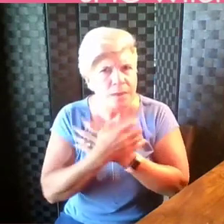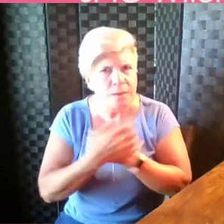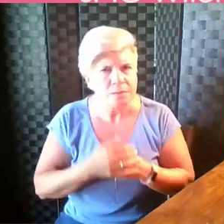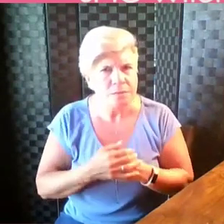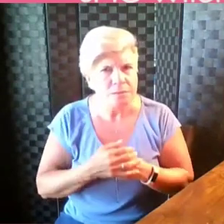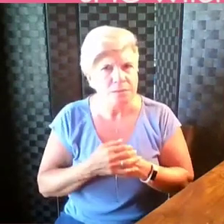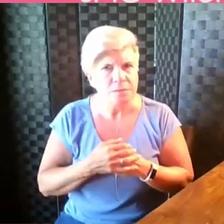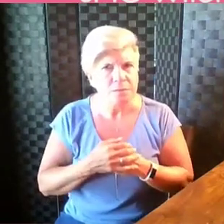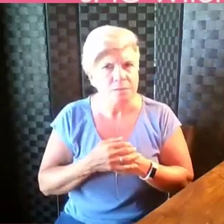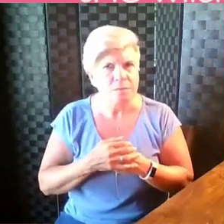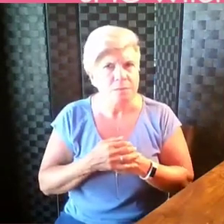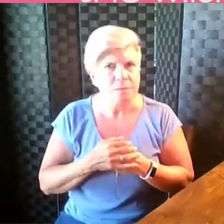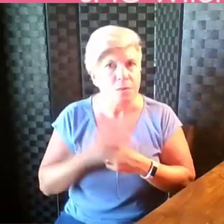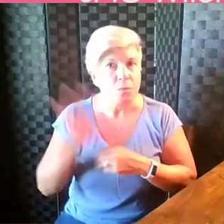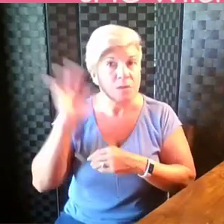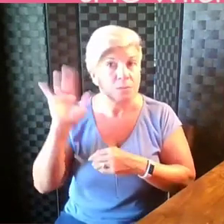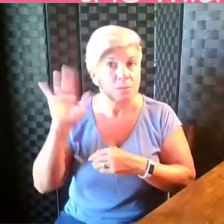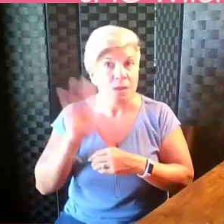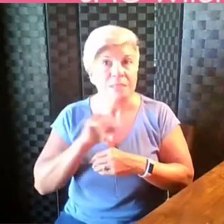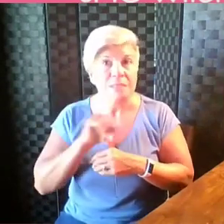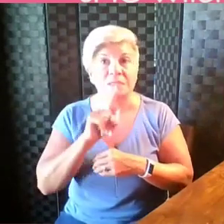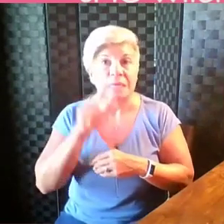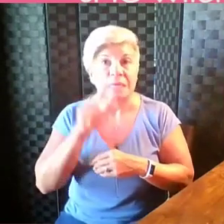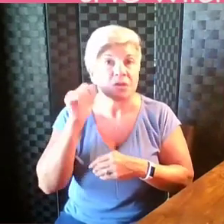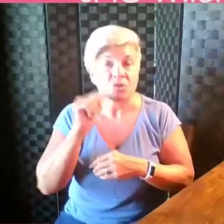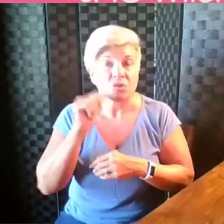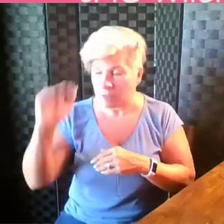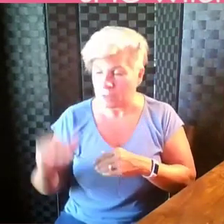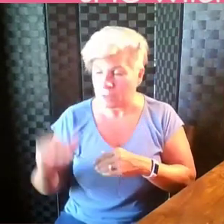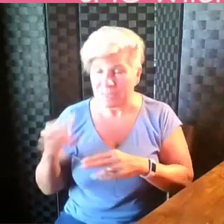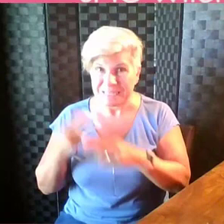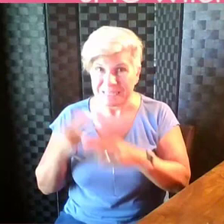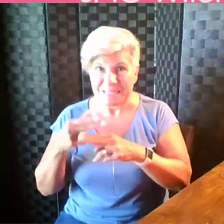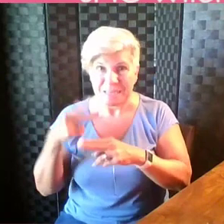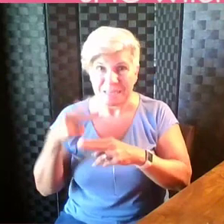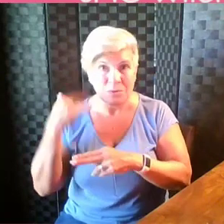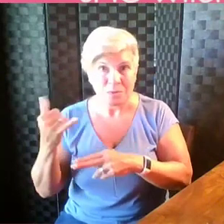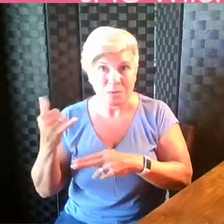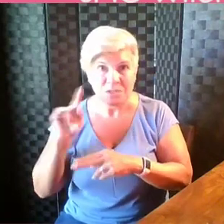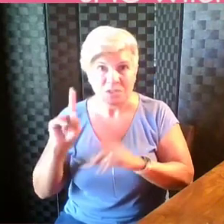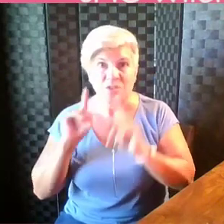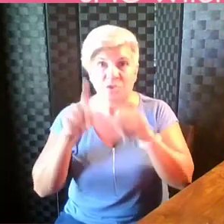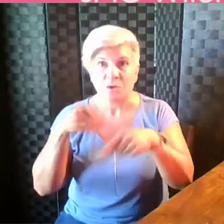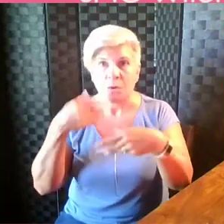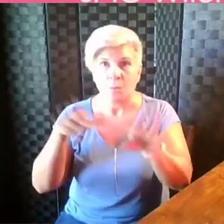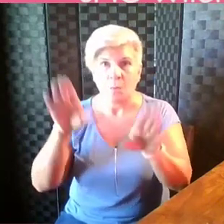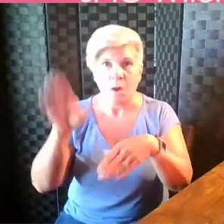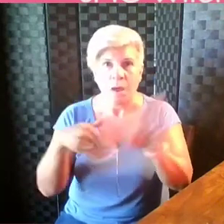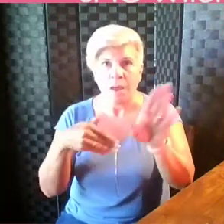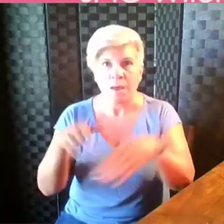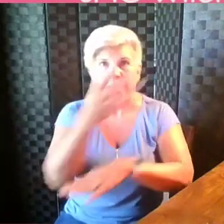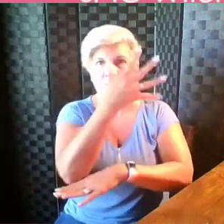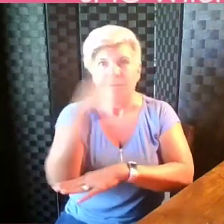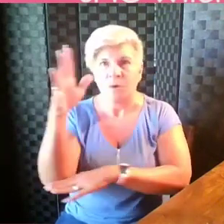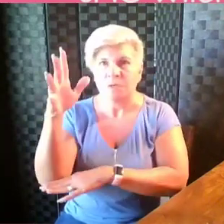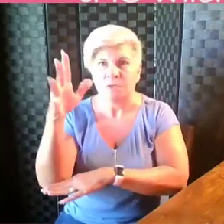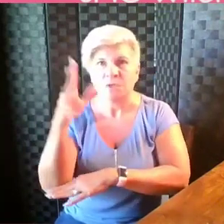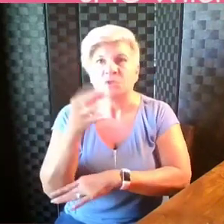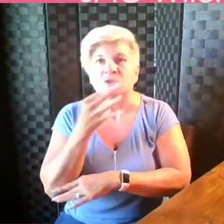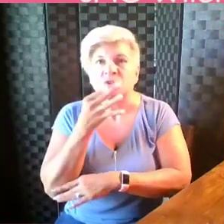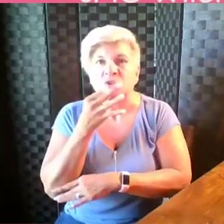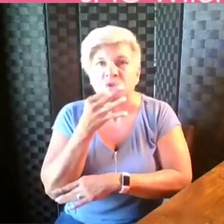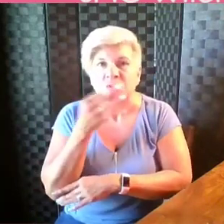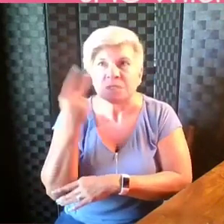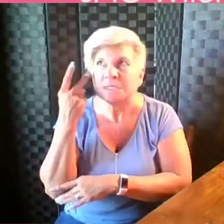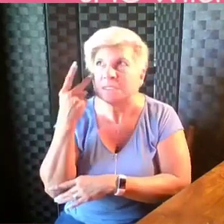time, there was a little girl named Goldilocks. She went for a walk in the wild forest. Pretty soon, she came upon a house.